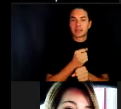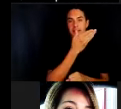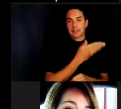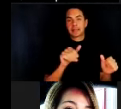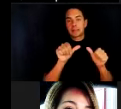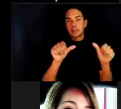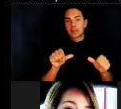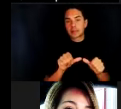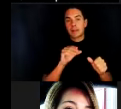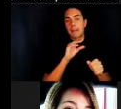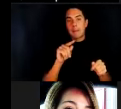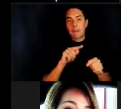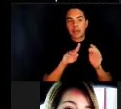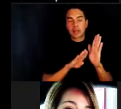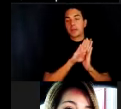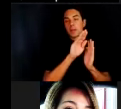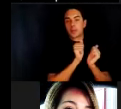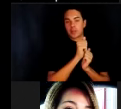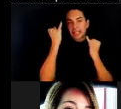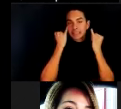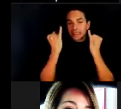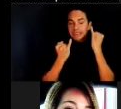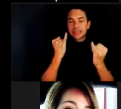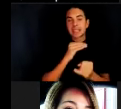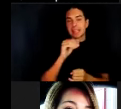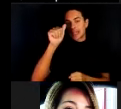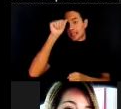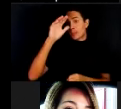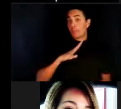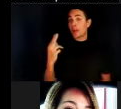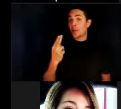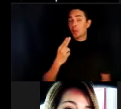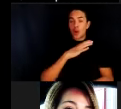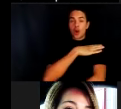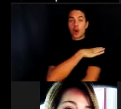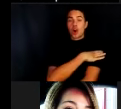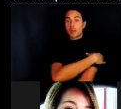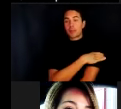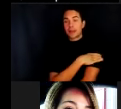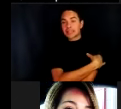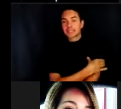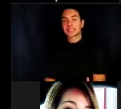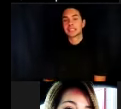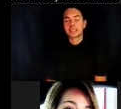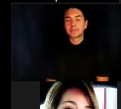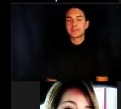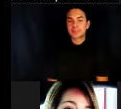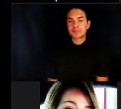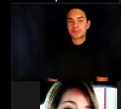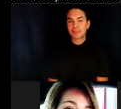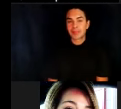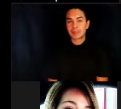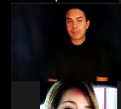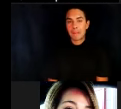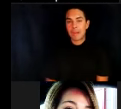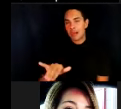and to come up with these ideas. And the men wore armbands So you can